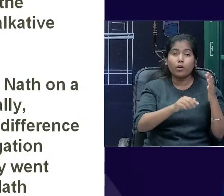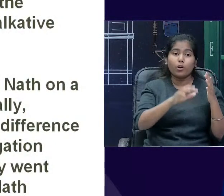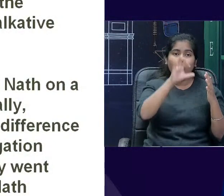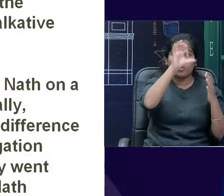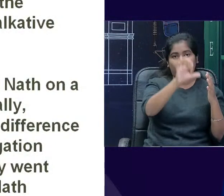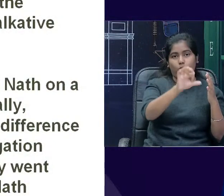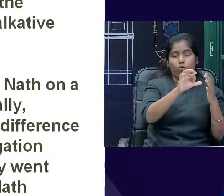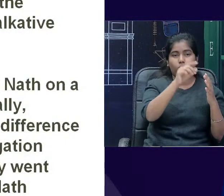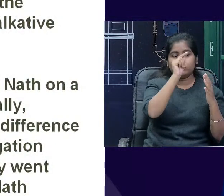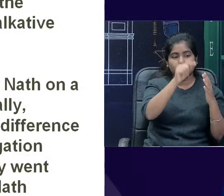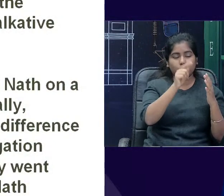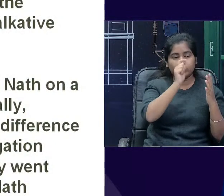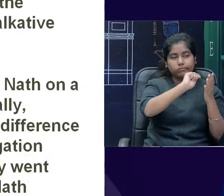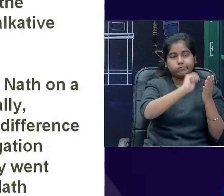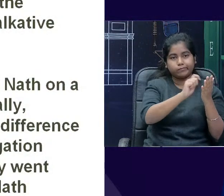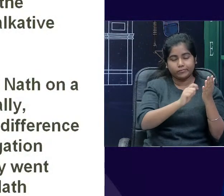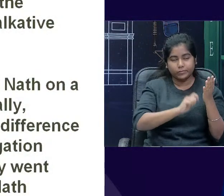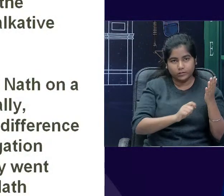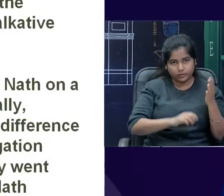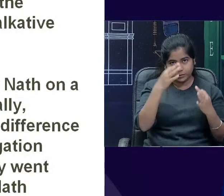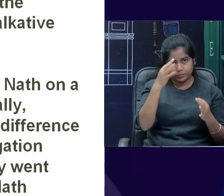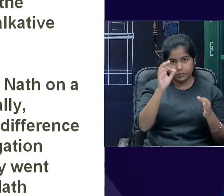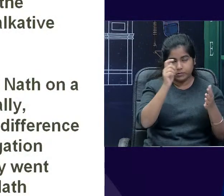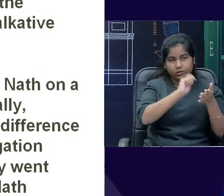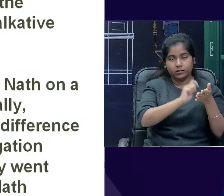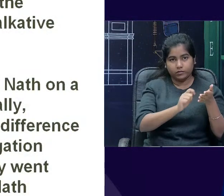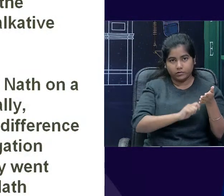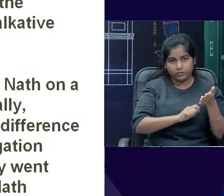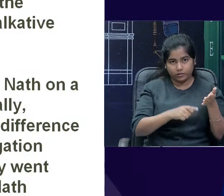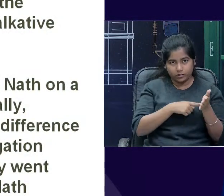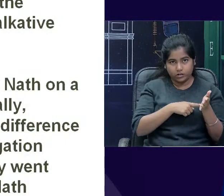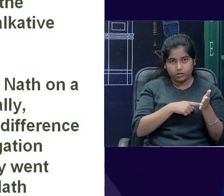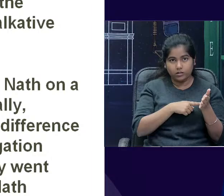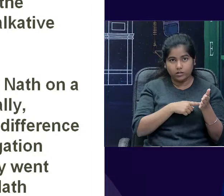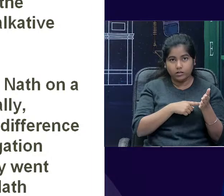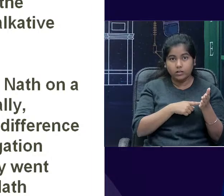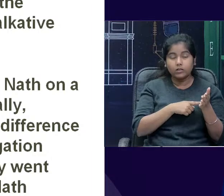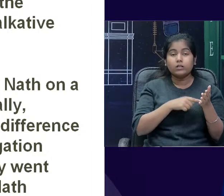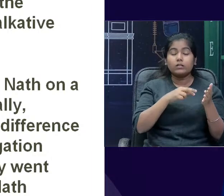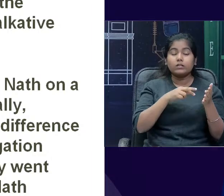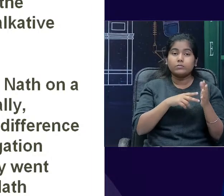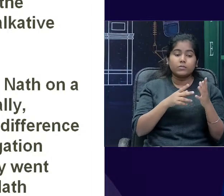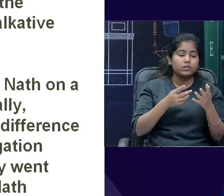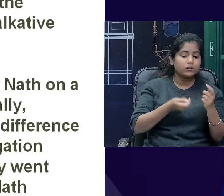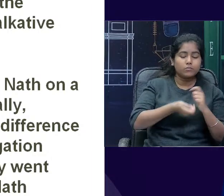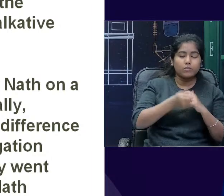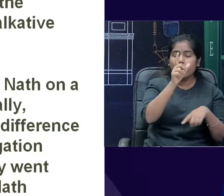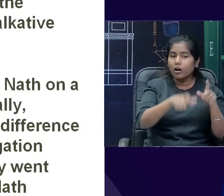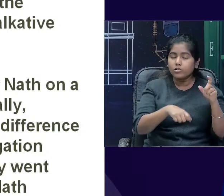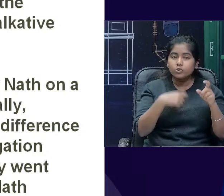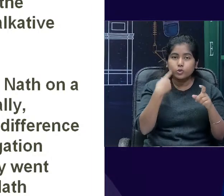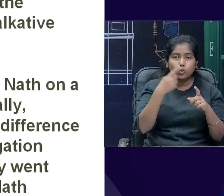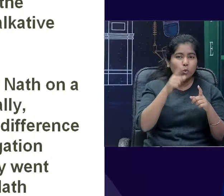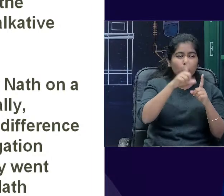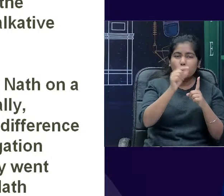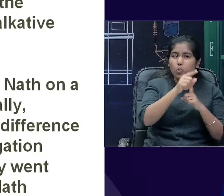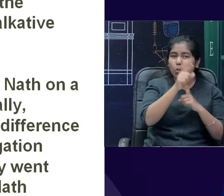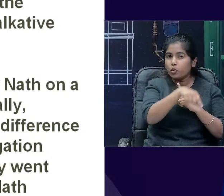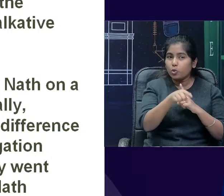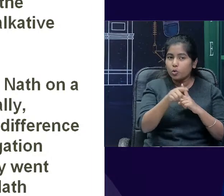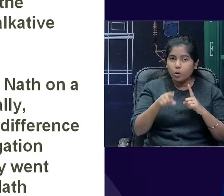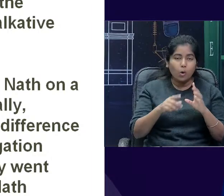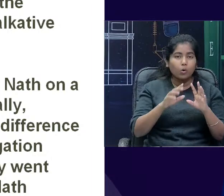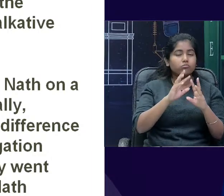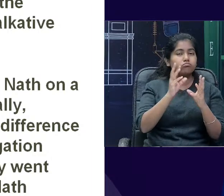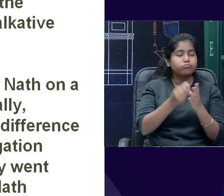about Mr. Nath on a paper with catching a crook. as its title. You know, Maya to